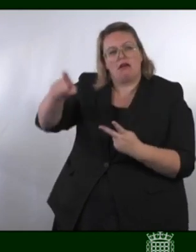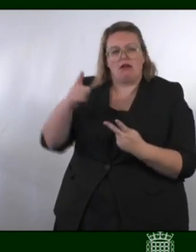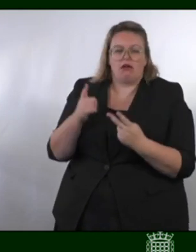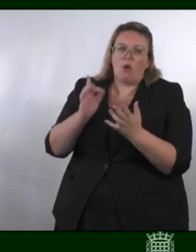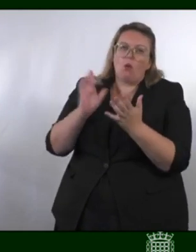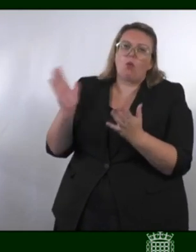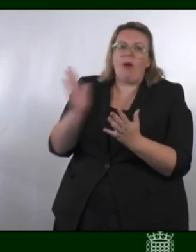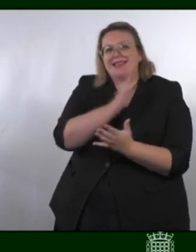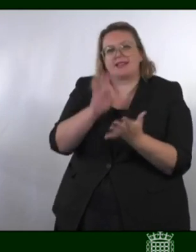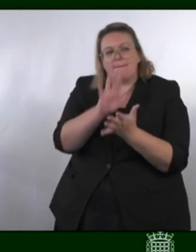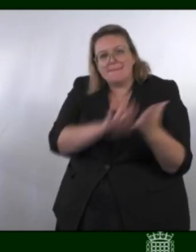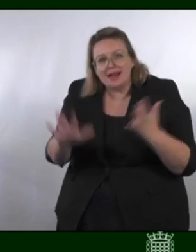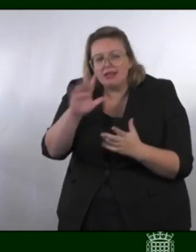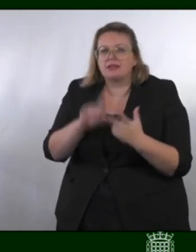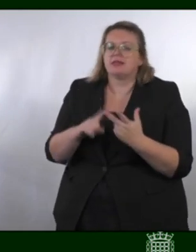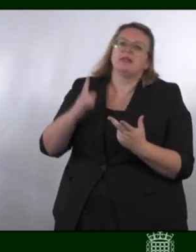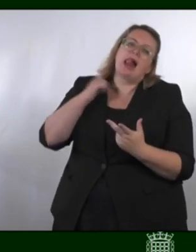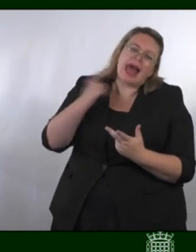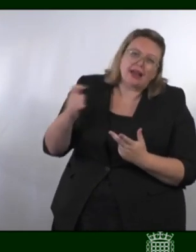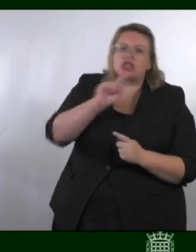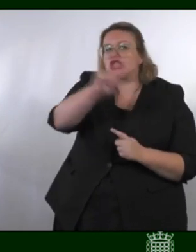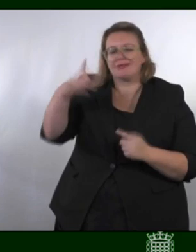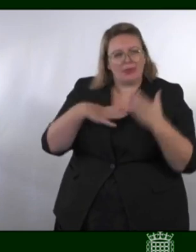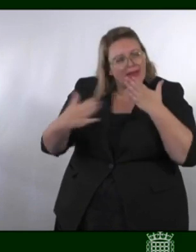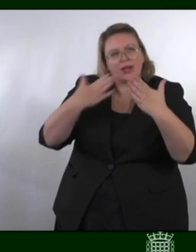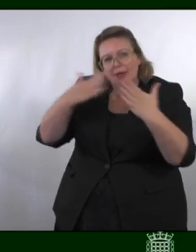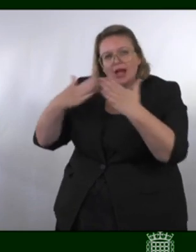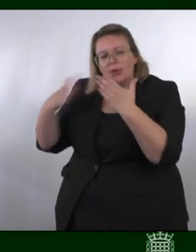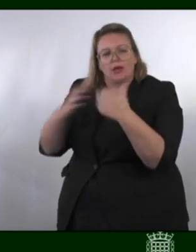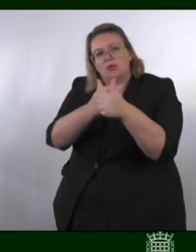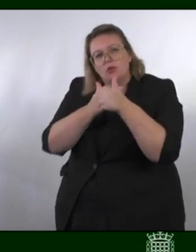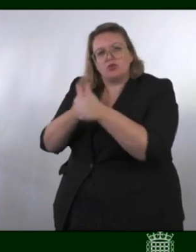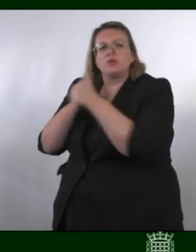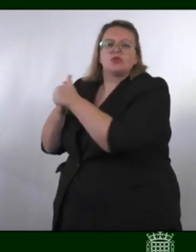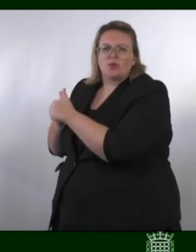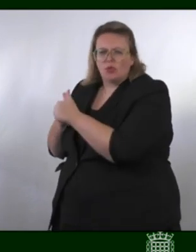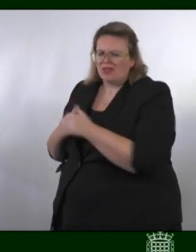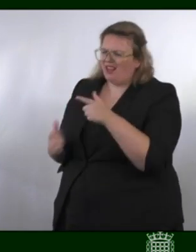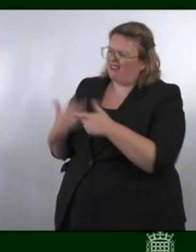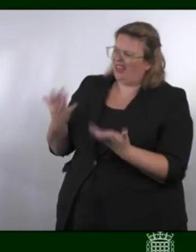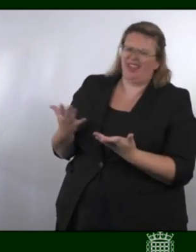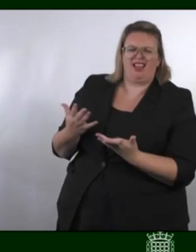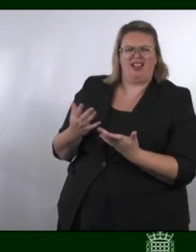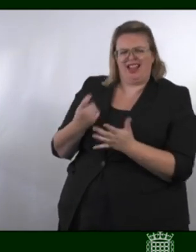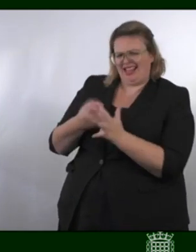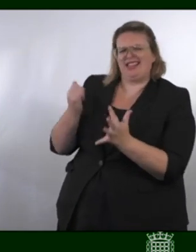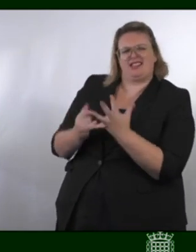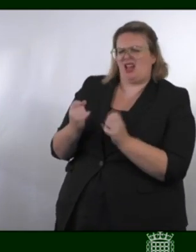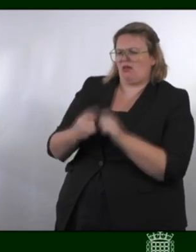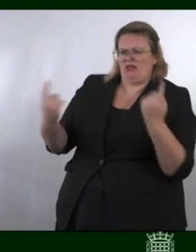doing. And I may say that it is a bit incoherent of the right honourable gentleman opposite to